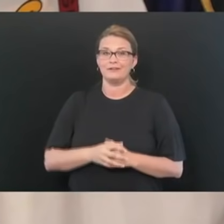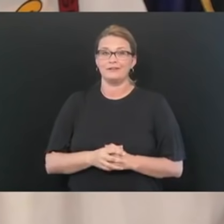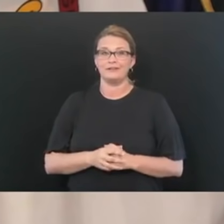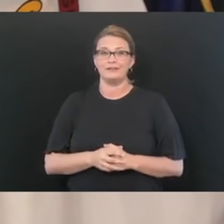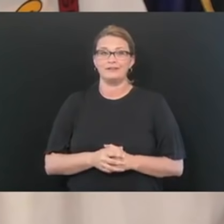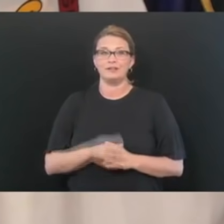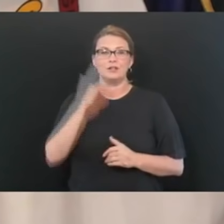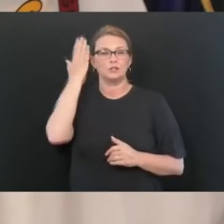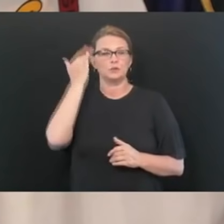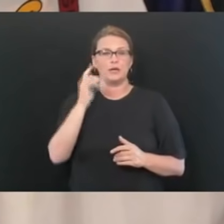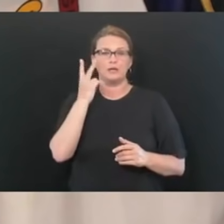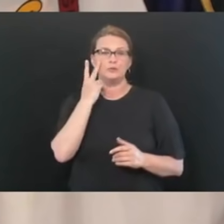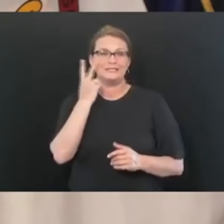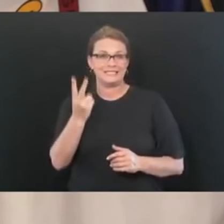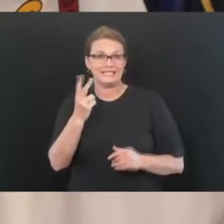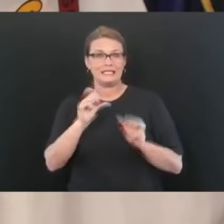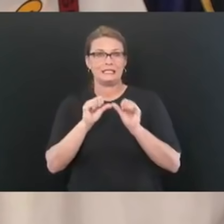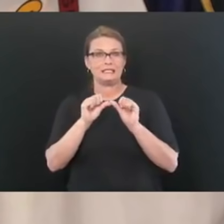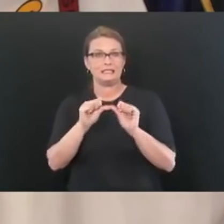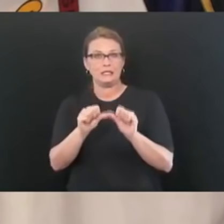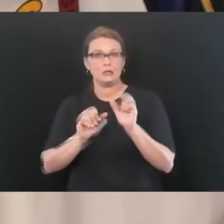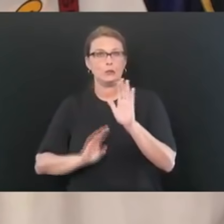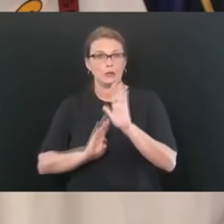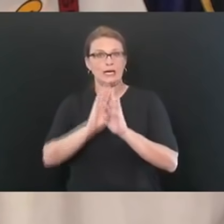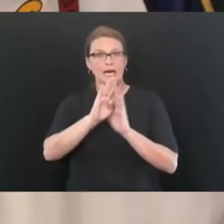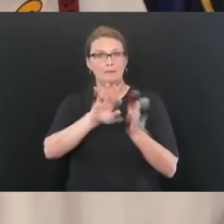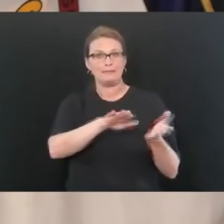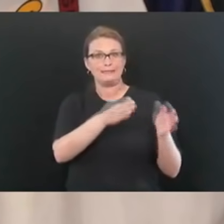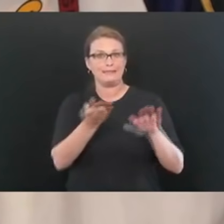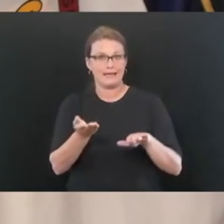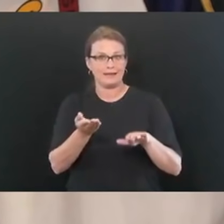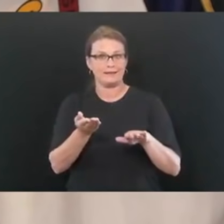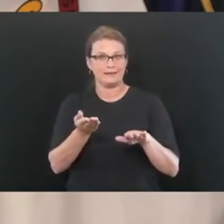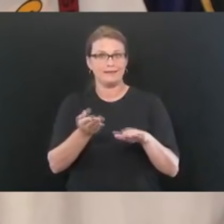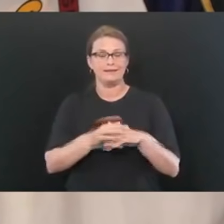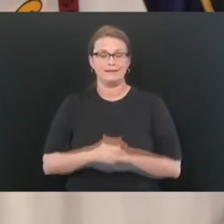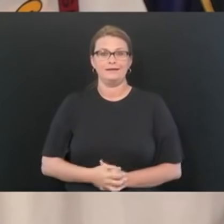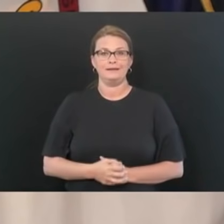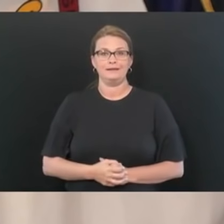a continuing climb of a death toll. But